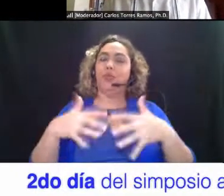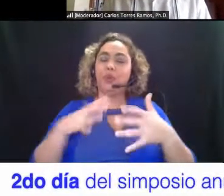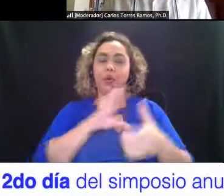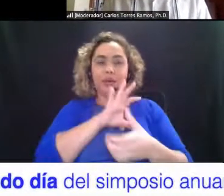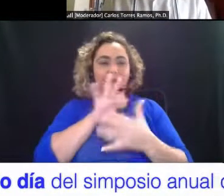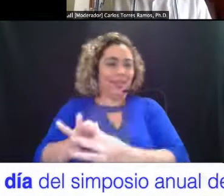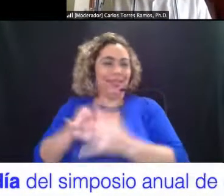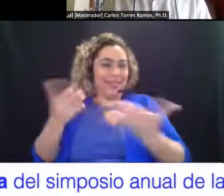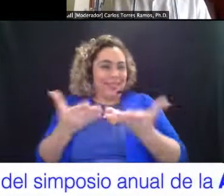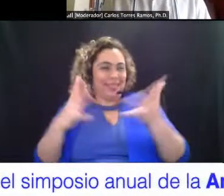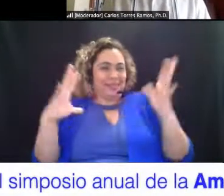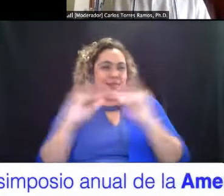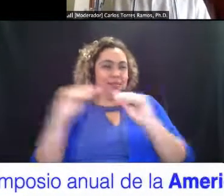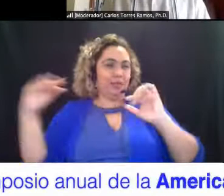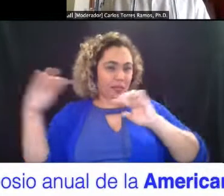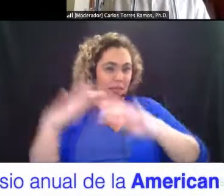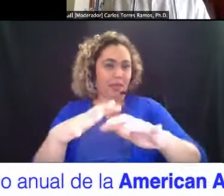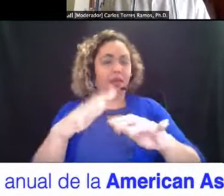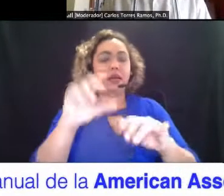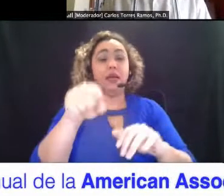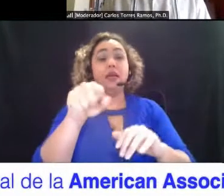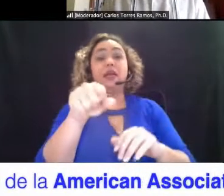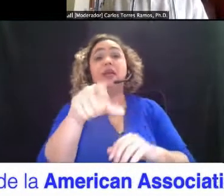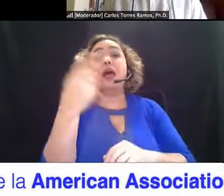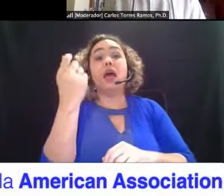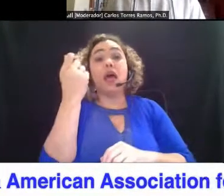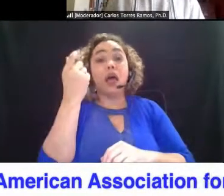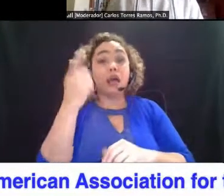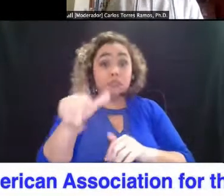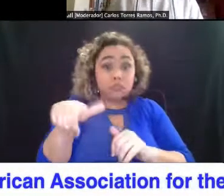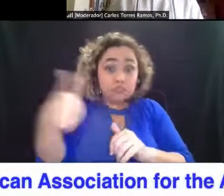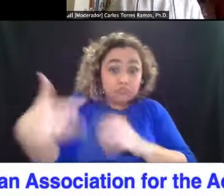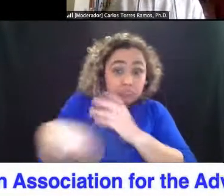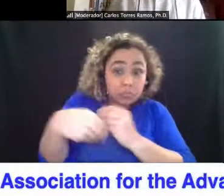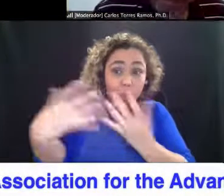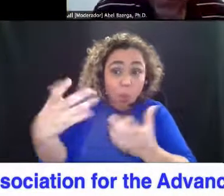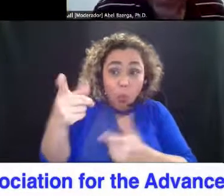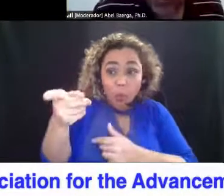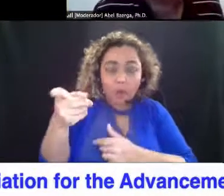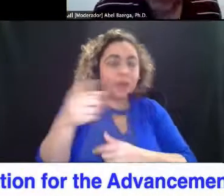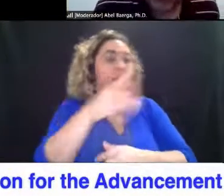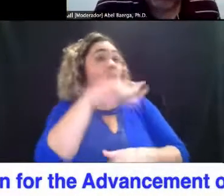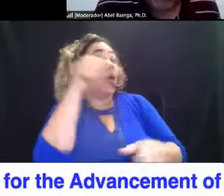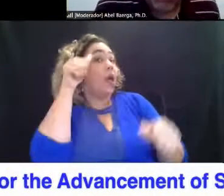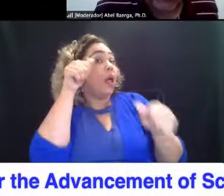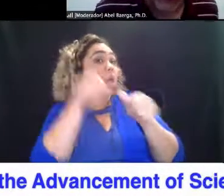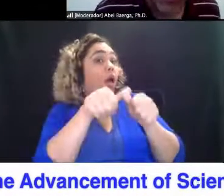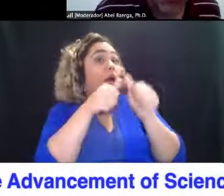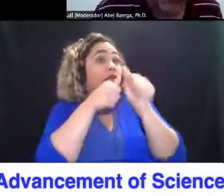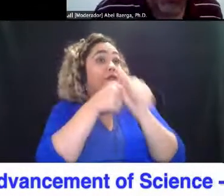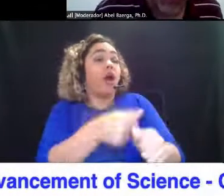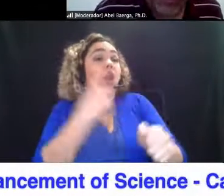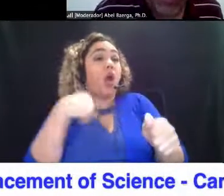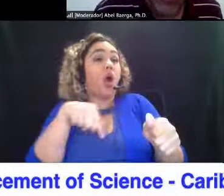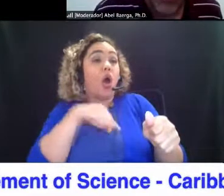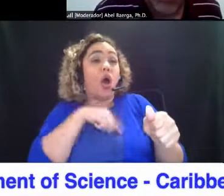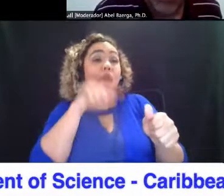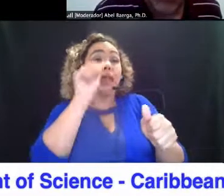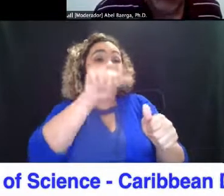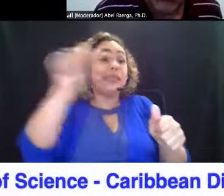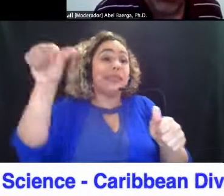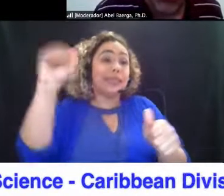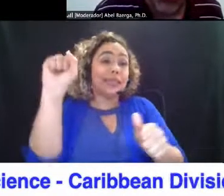this meeting. Abel, do you have anything to add? Just to remember to follow the activities of AAAS